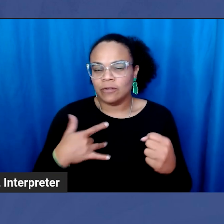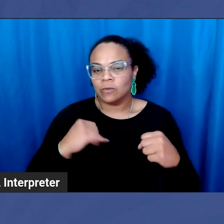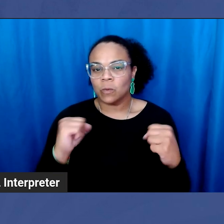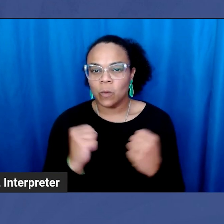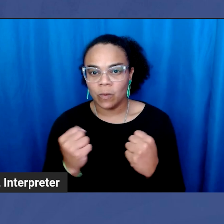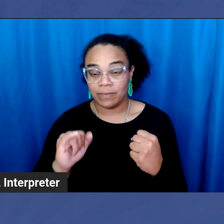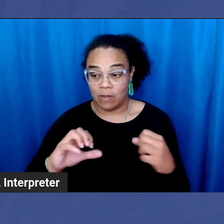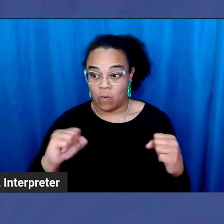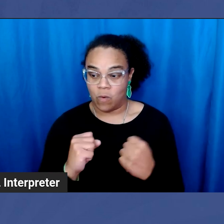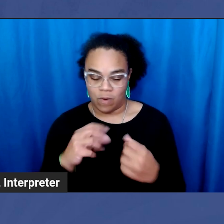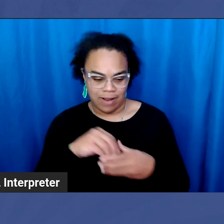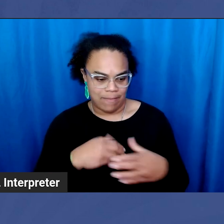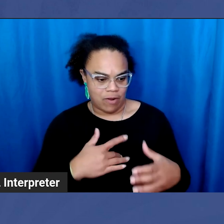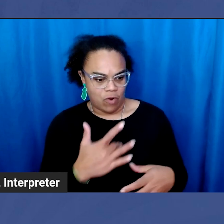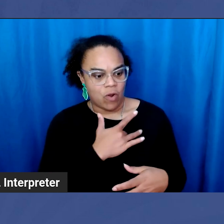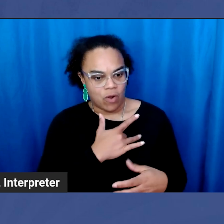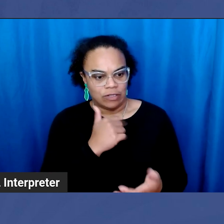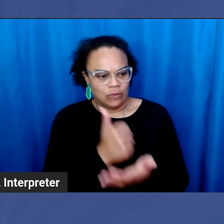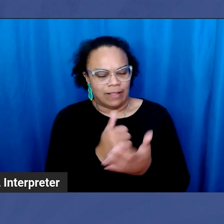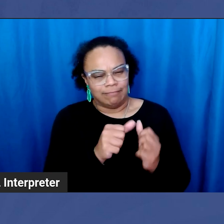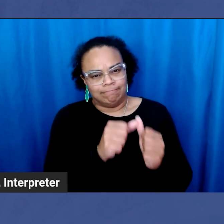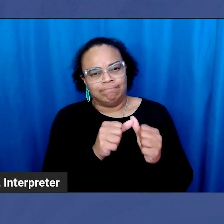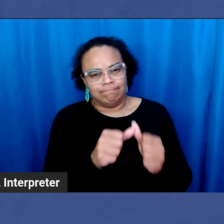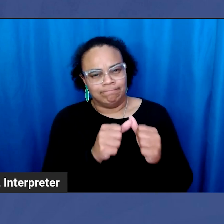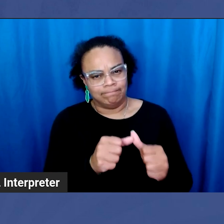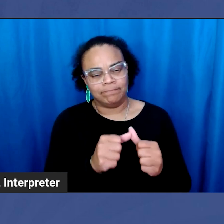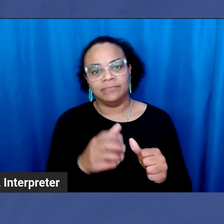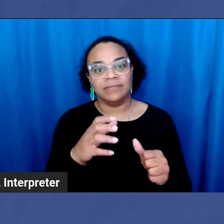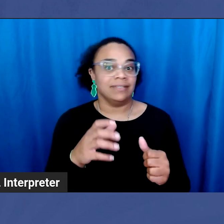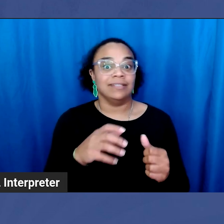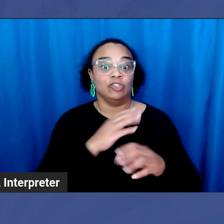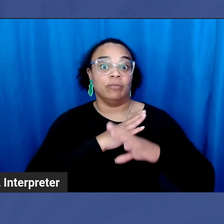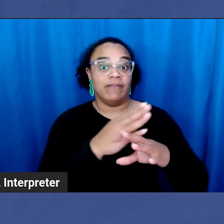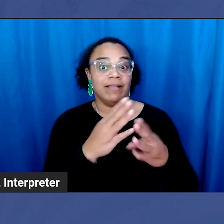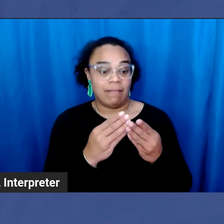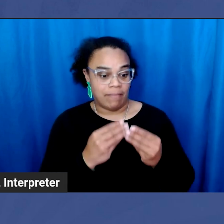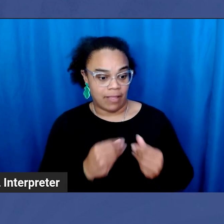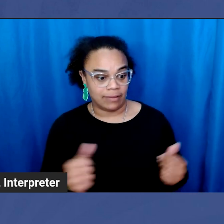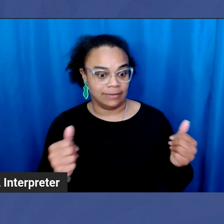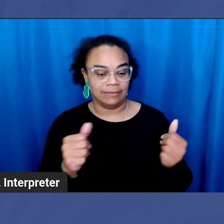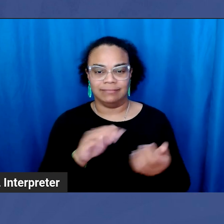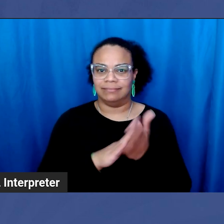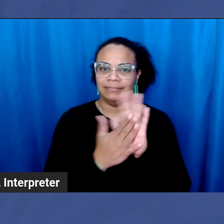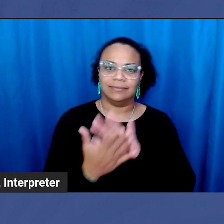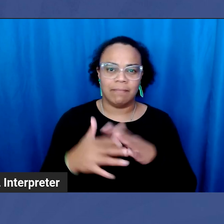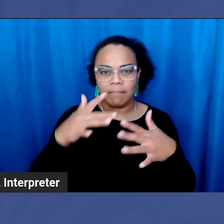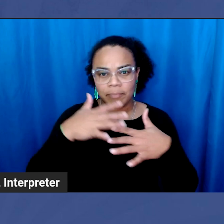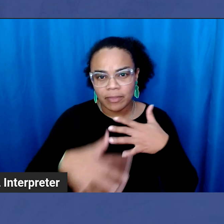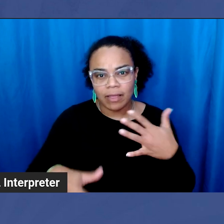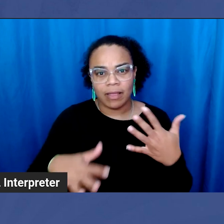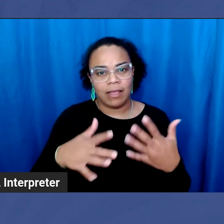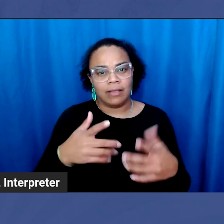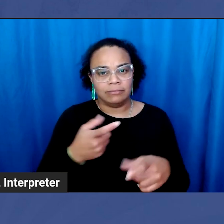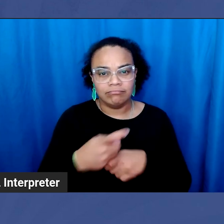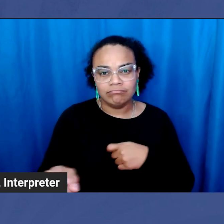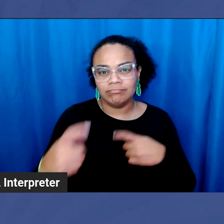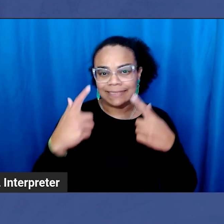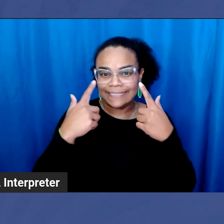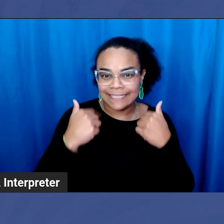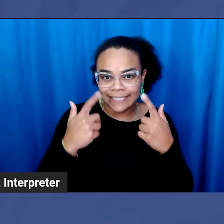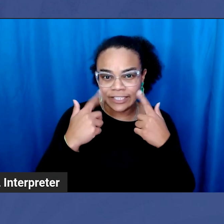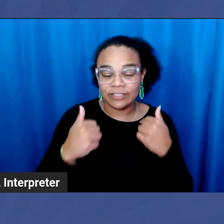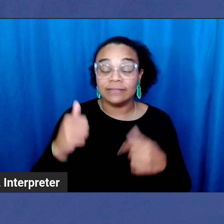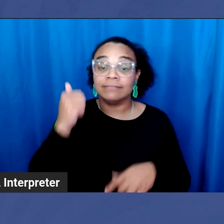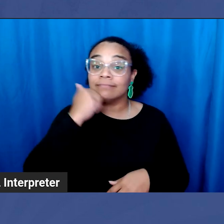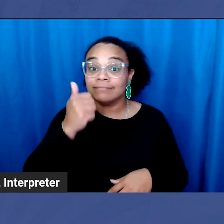heart to keep it from dissolving into a puddle of blood-stained tears. And each day